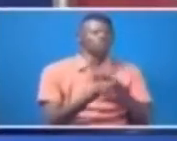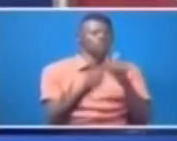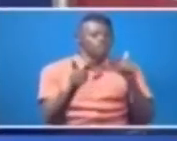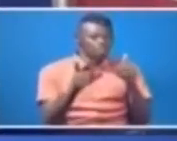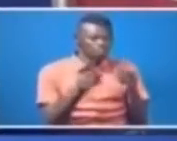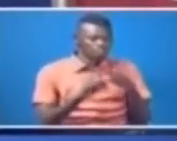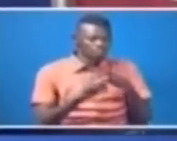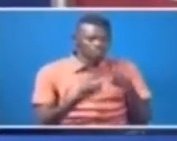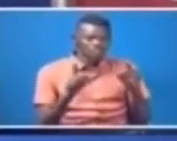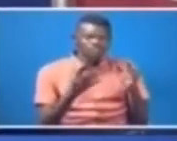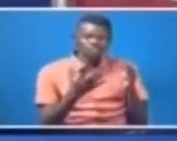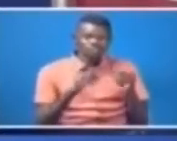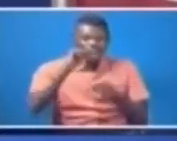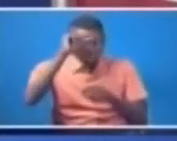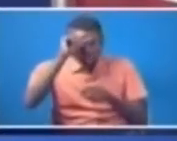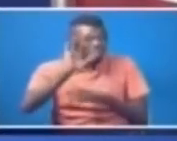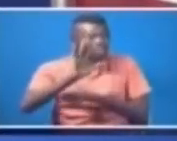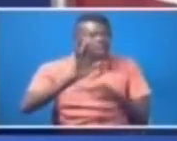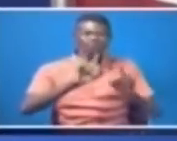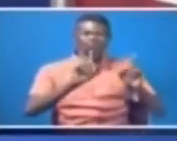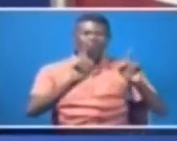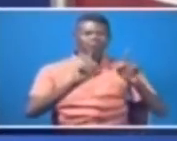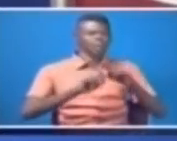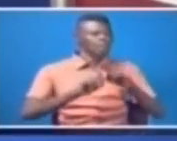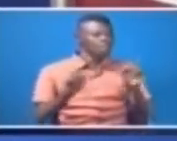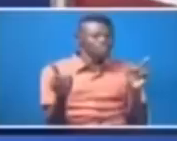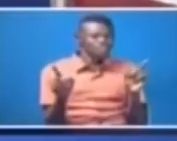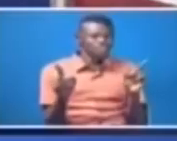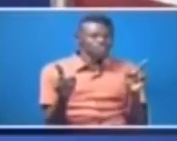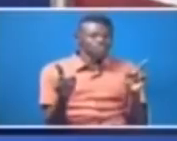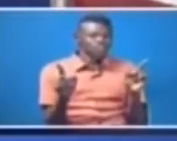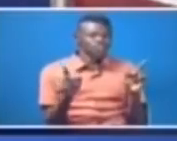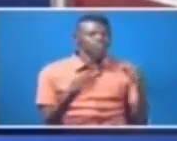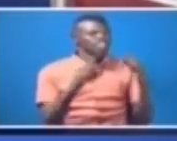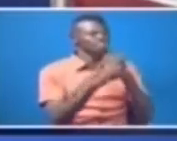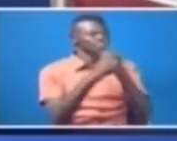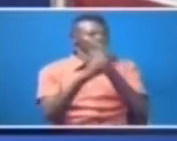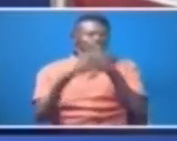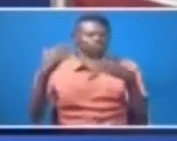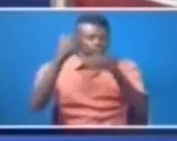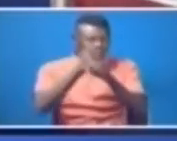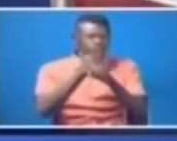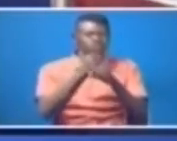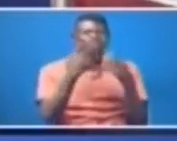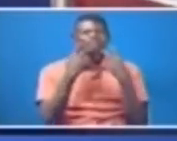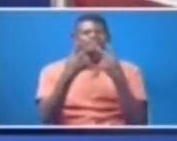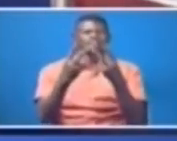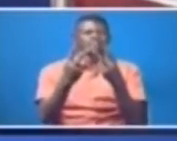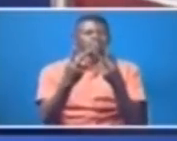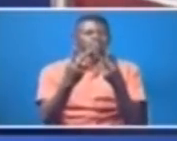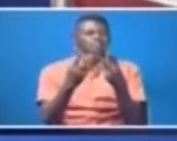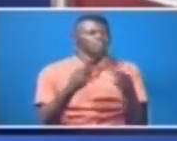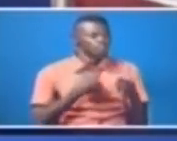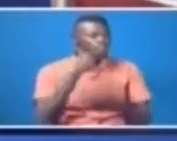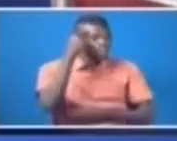are personal to the government. These are measures that are looked at by multilateral agencies and other players within this space.